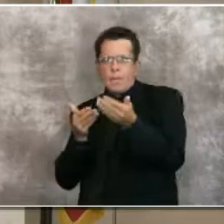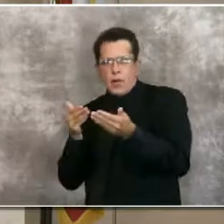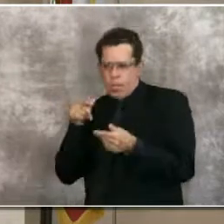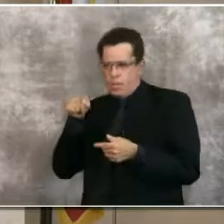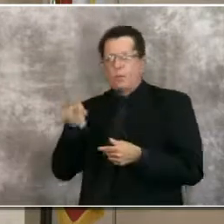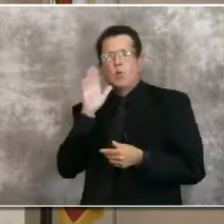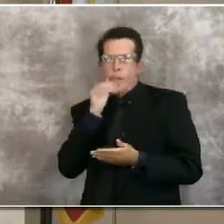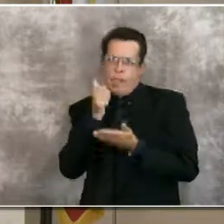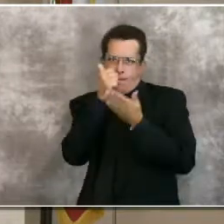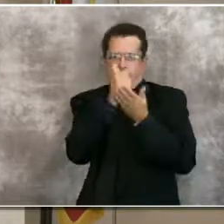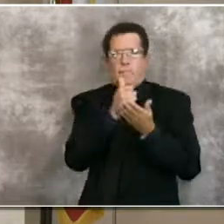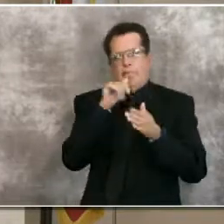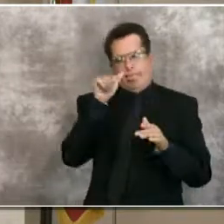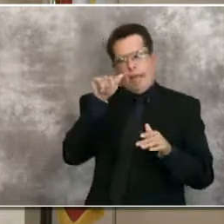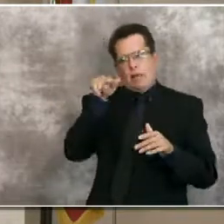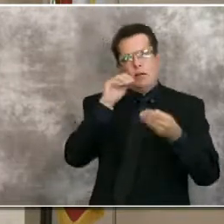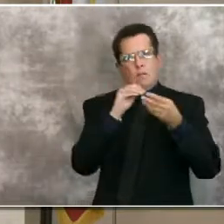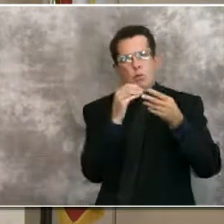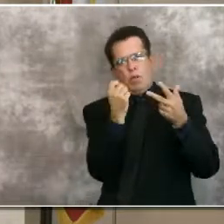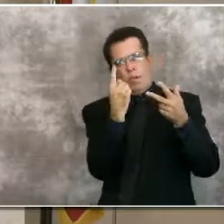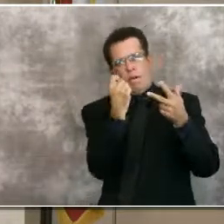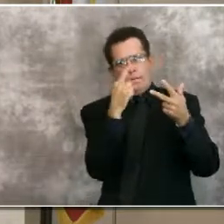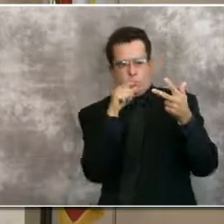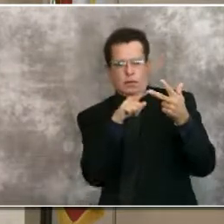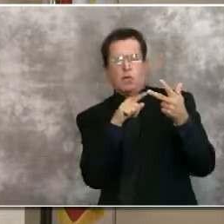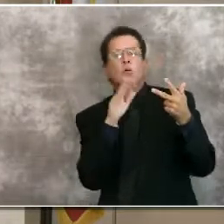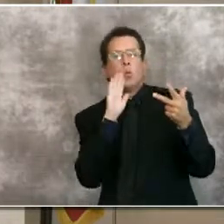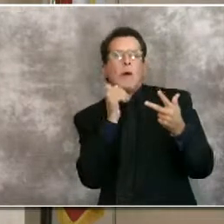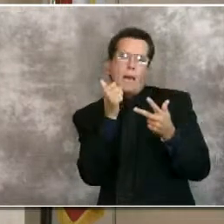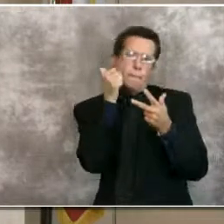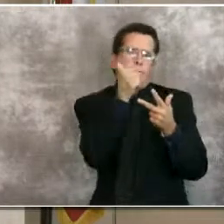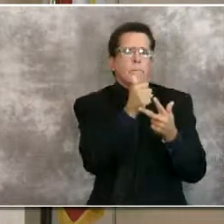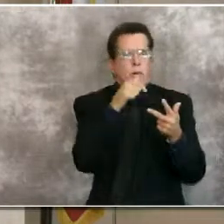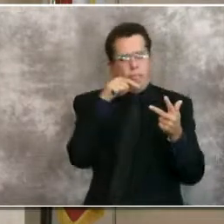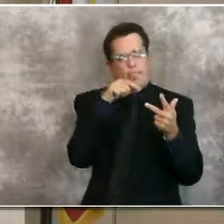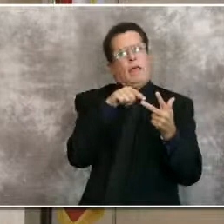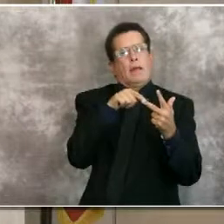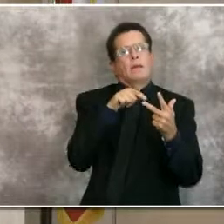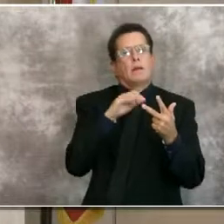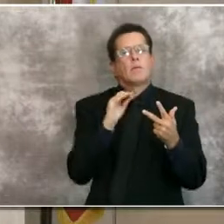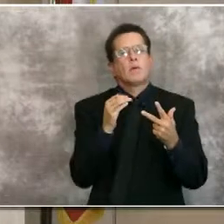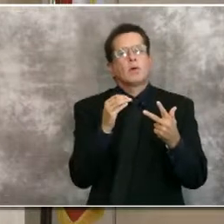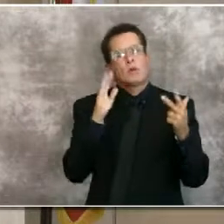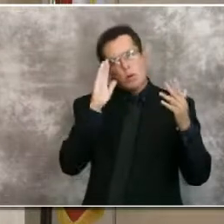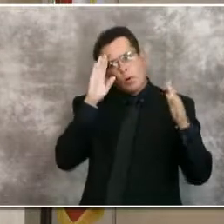improve this particular trigger.